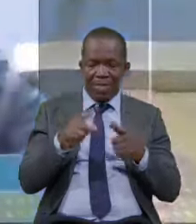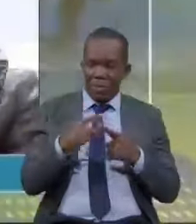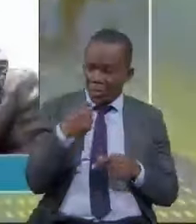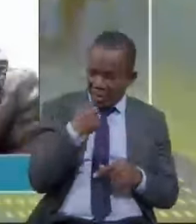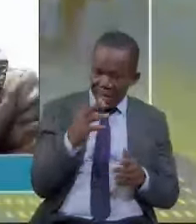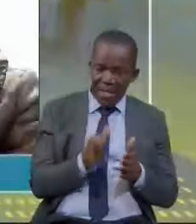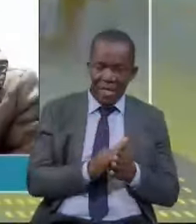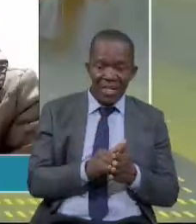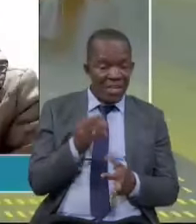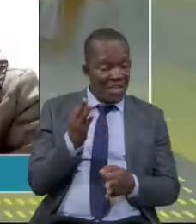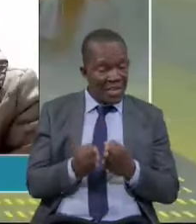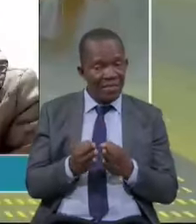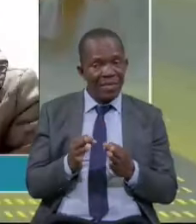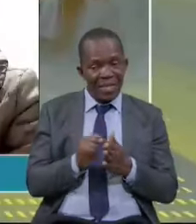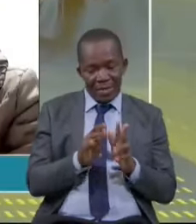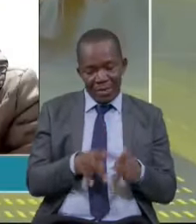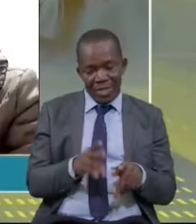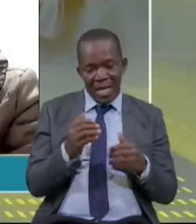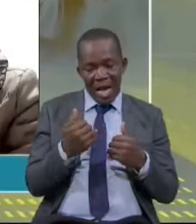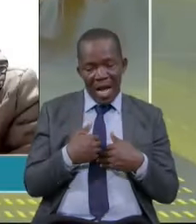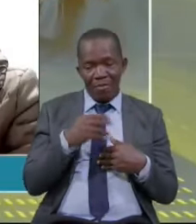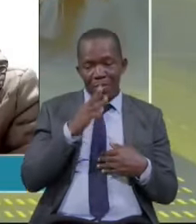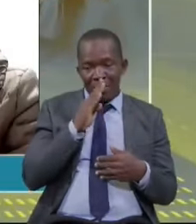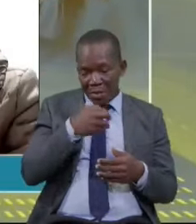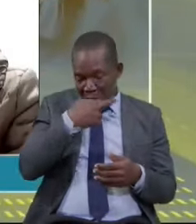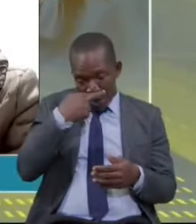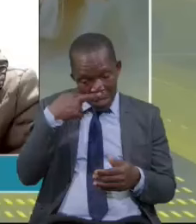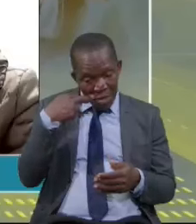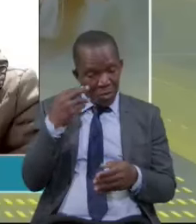and people, they're gossiping and telling themselves,